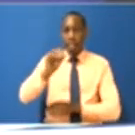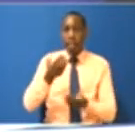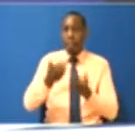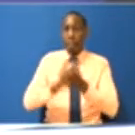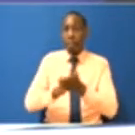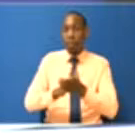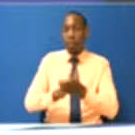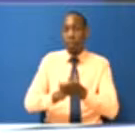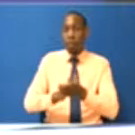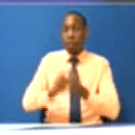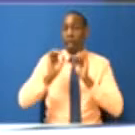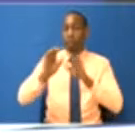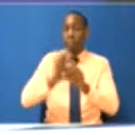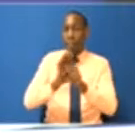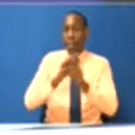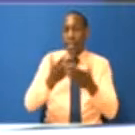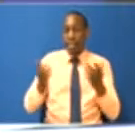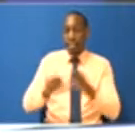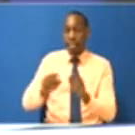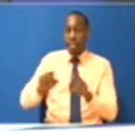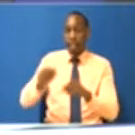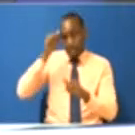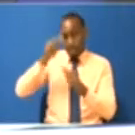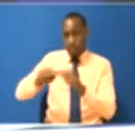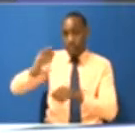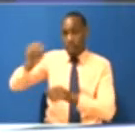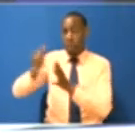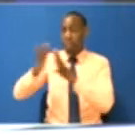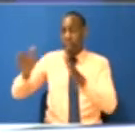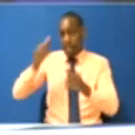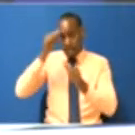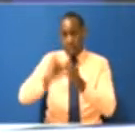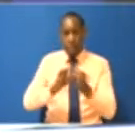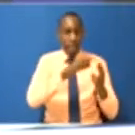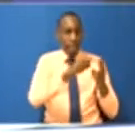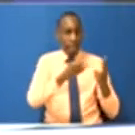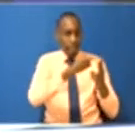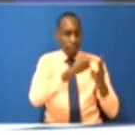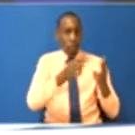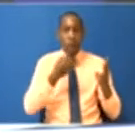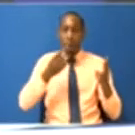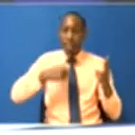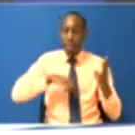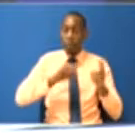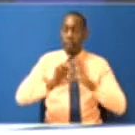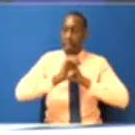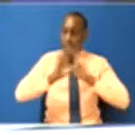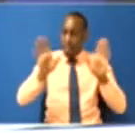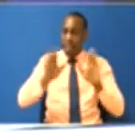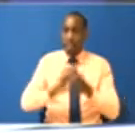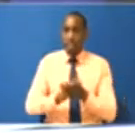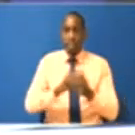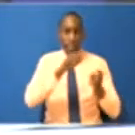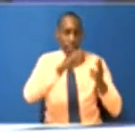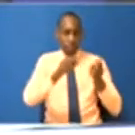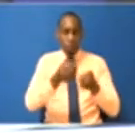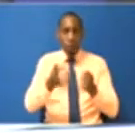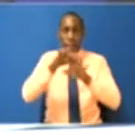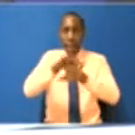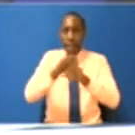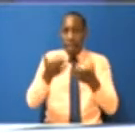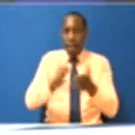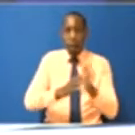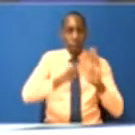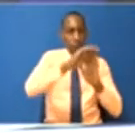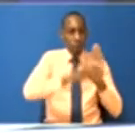lose a lot under the capital city so i expect these two gentlemen to tell us very very clearly how they have aligned